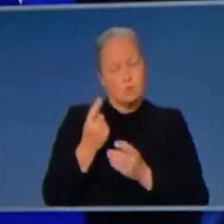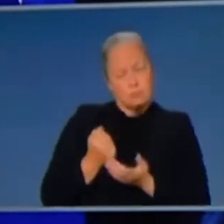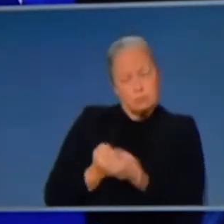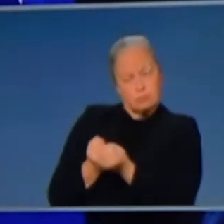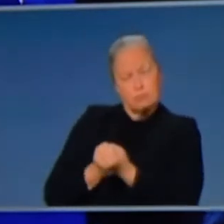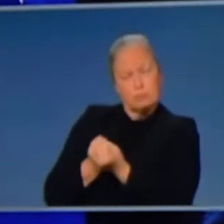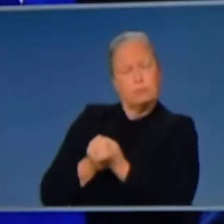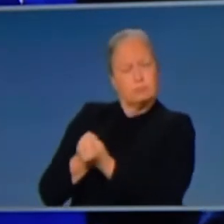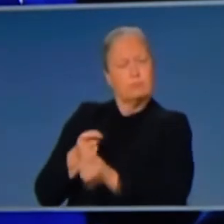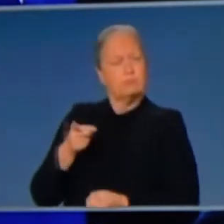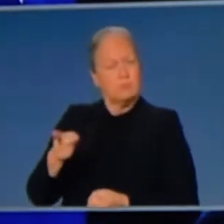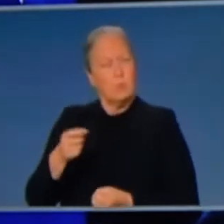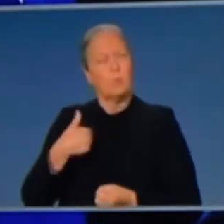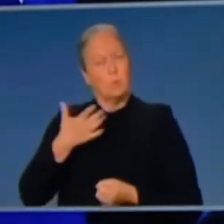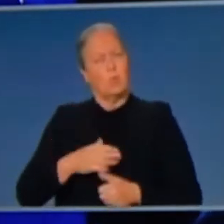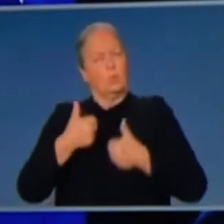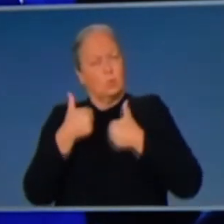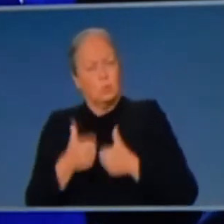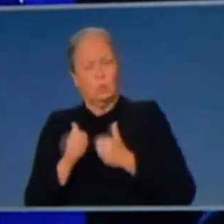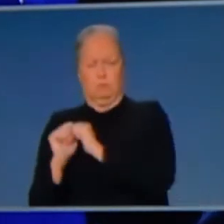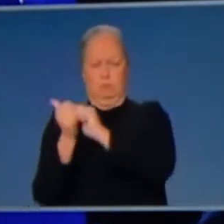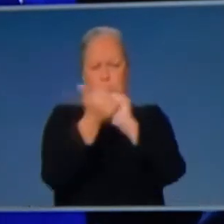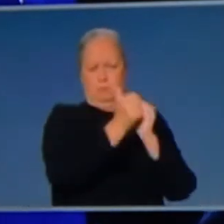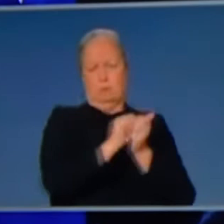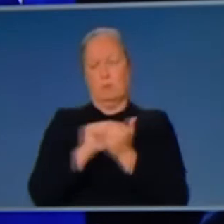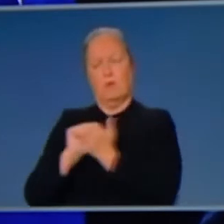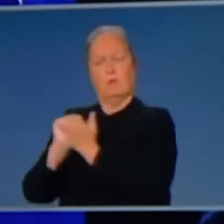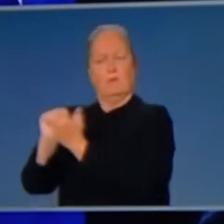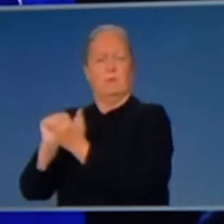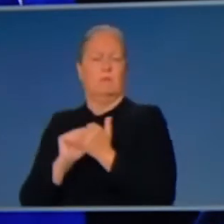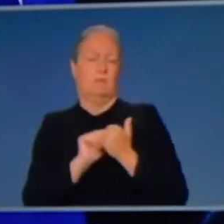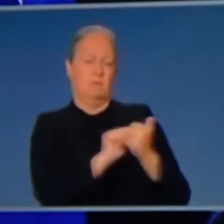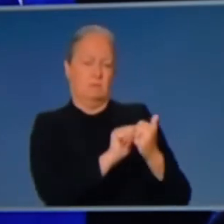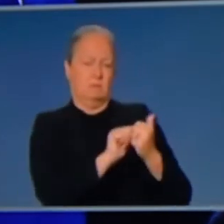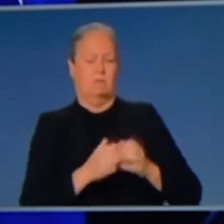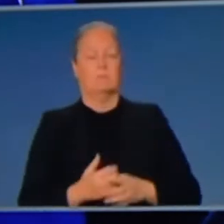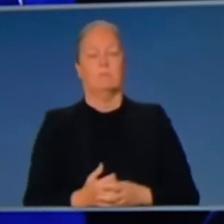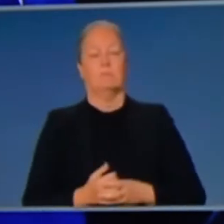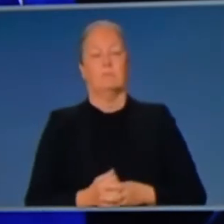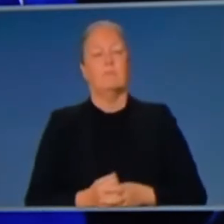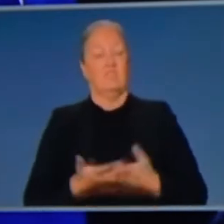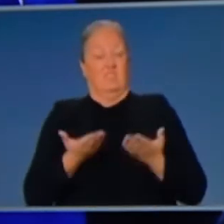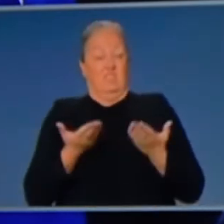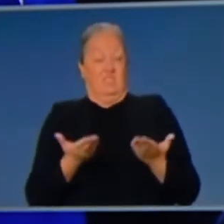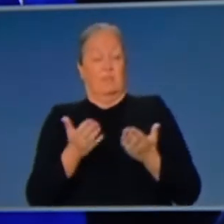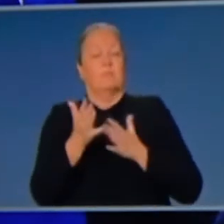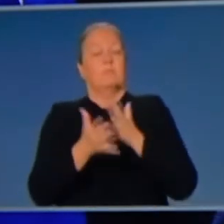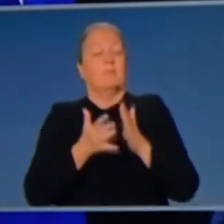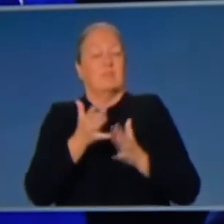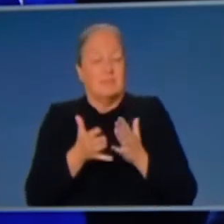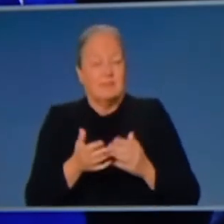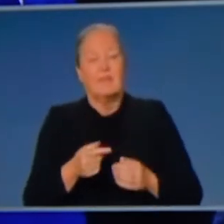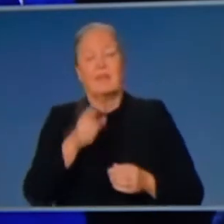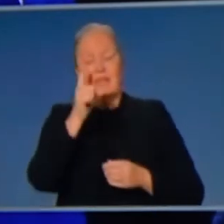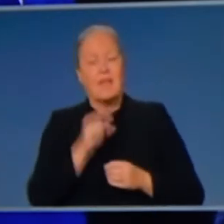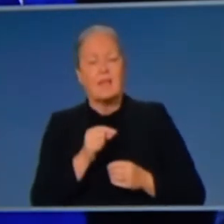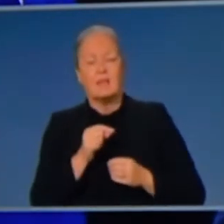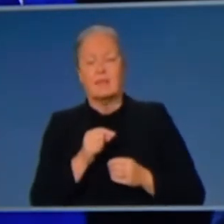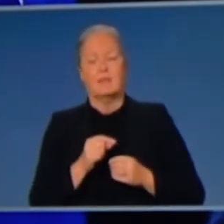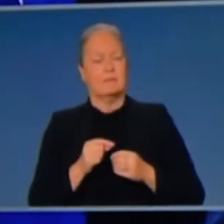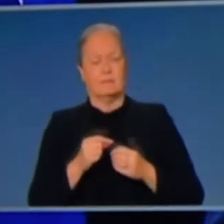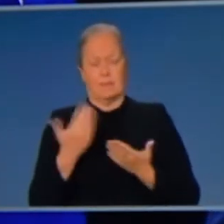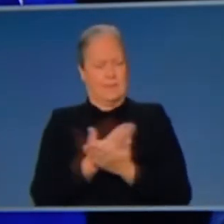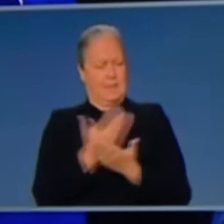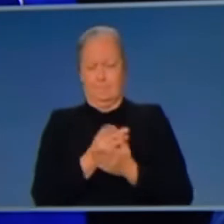we are seeing from the Australian banks who are aware of these arrangements. What this does is it preserves the lease, it preserves the